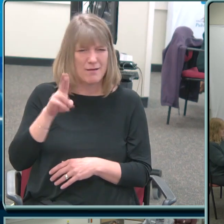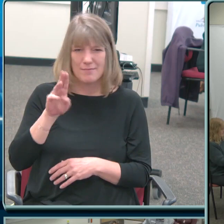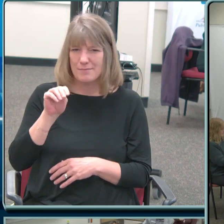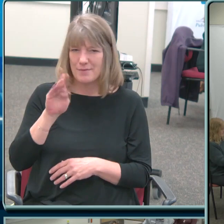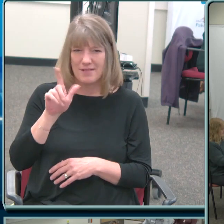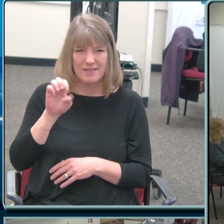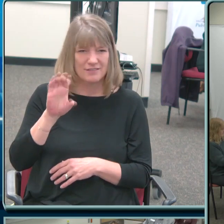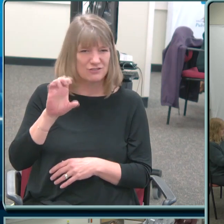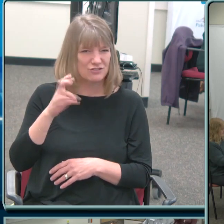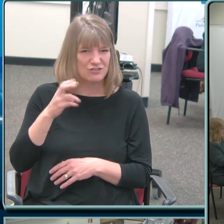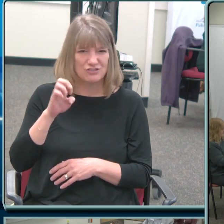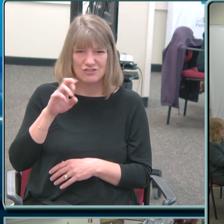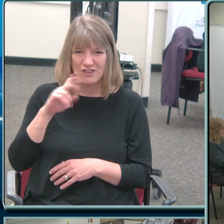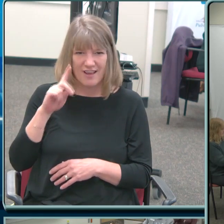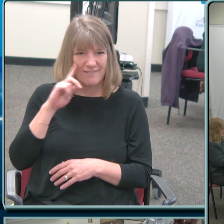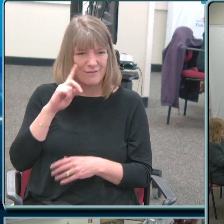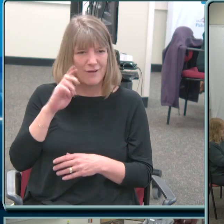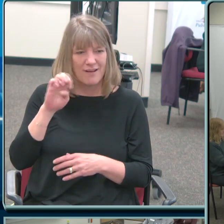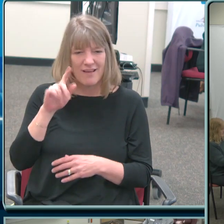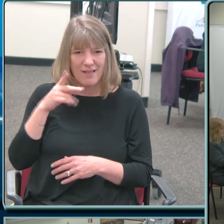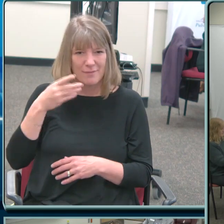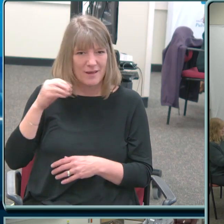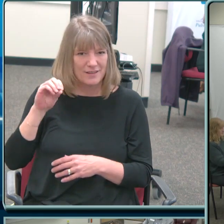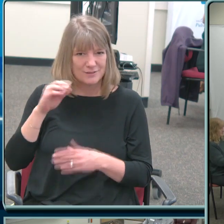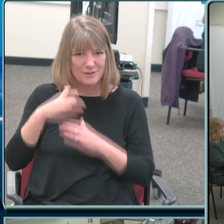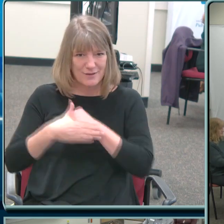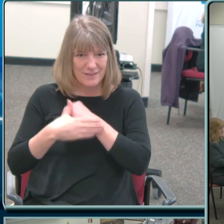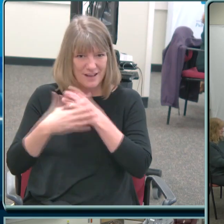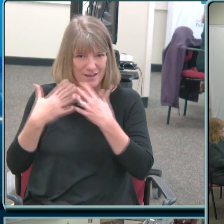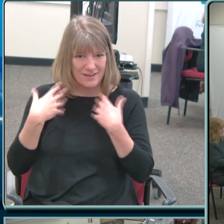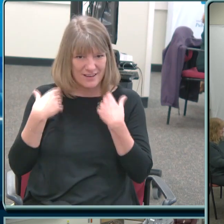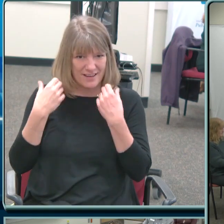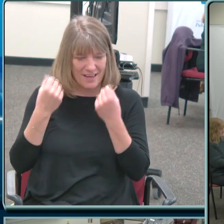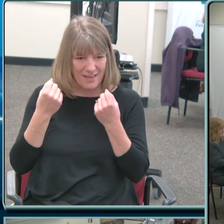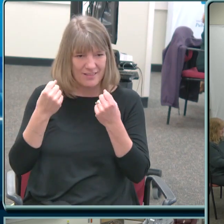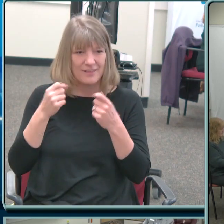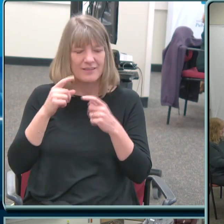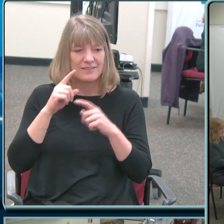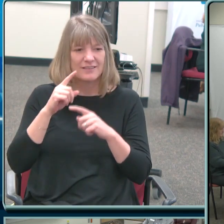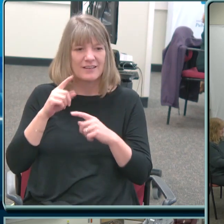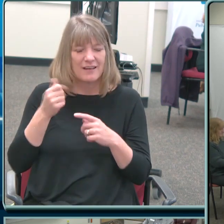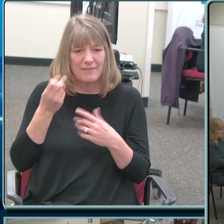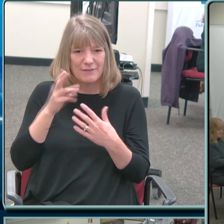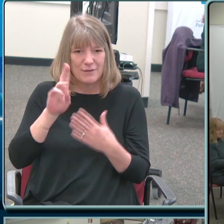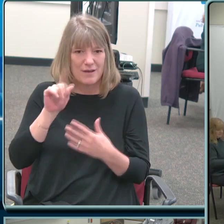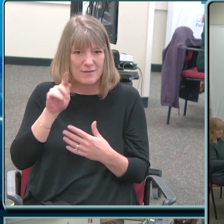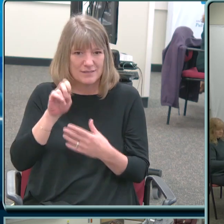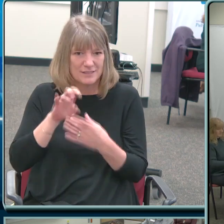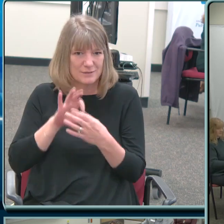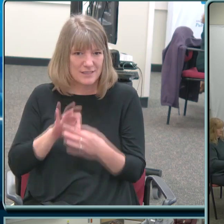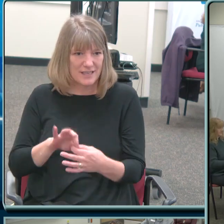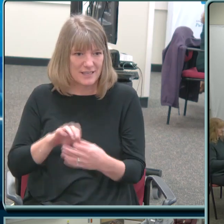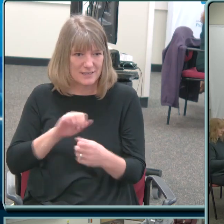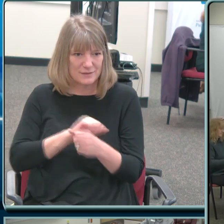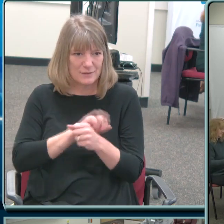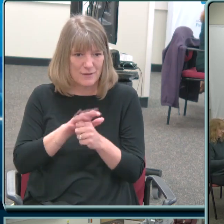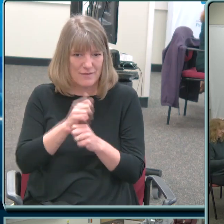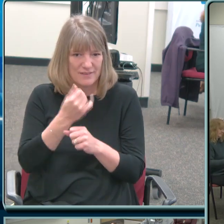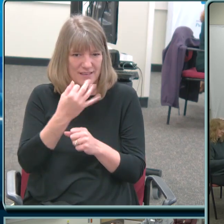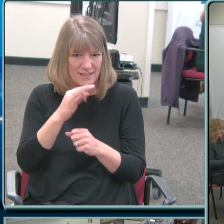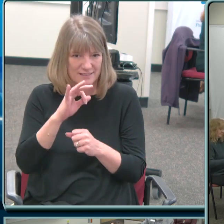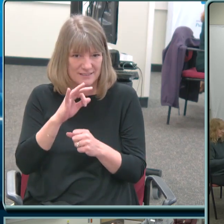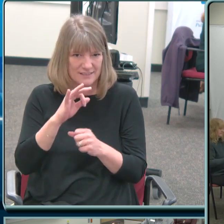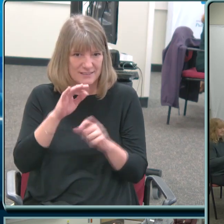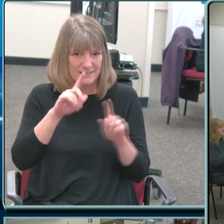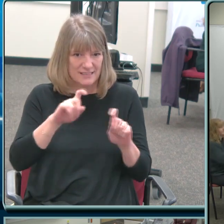response manager for El Paso County Public Health. And I am going to present a few updates regarding COVID-19 testing in El Paso